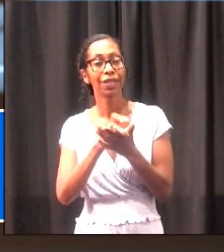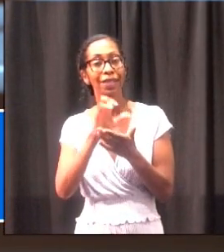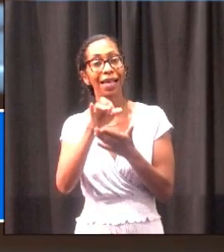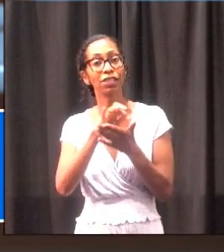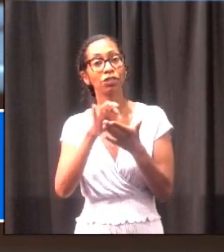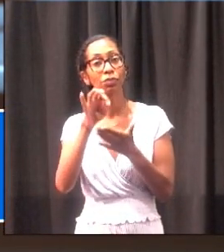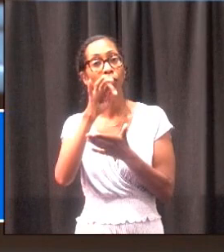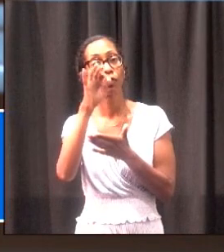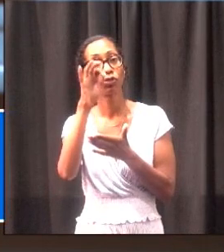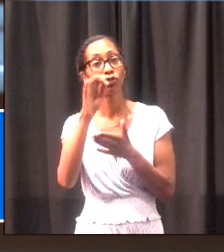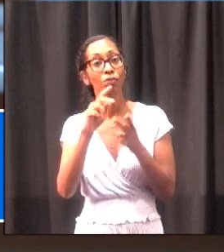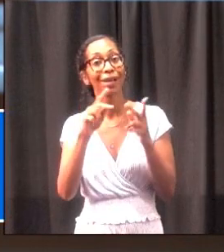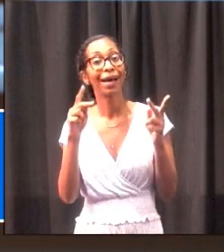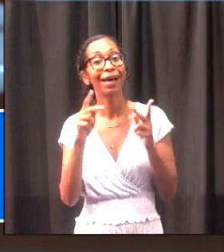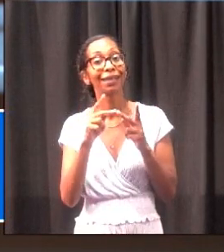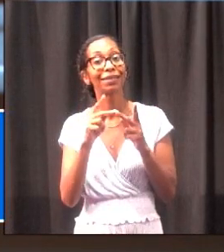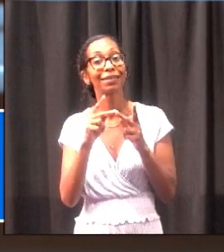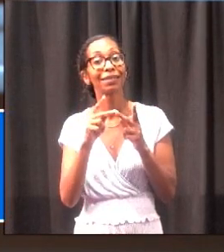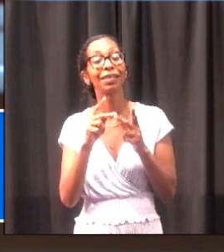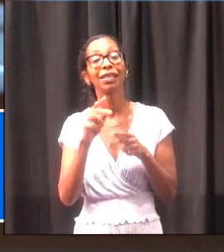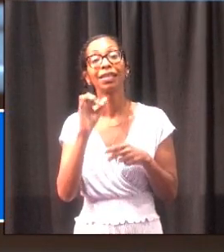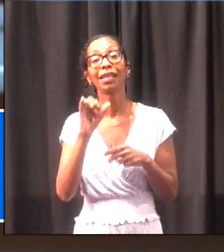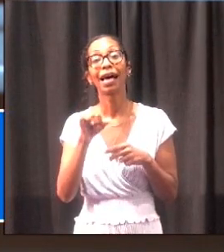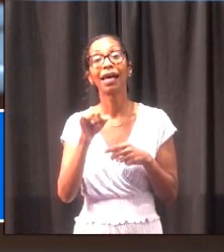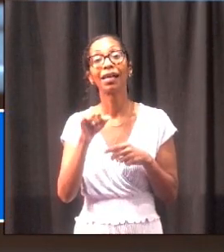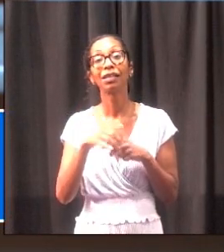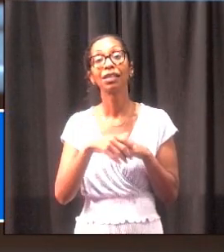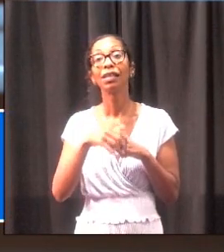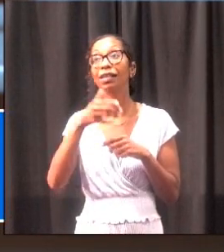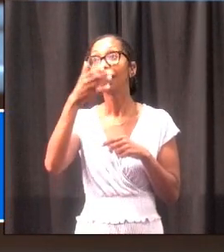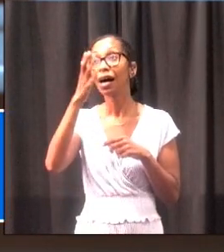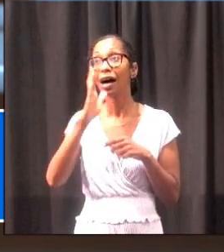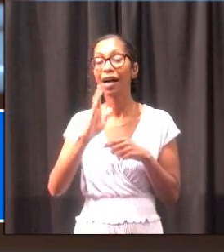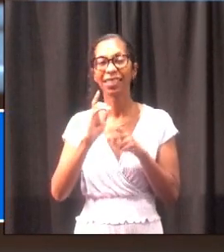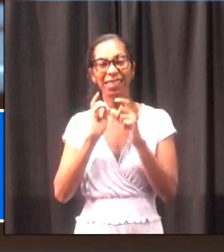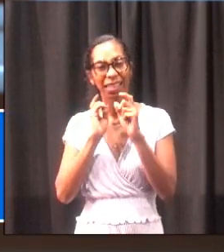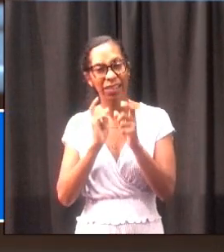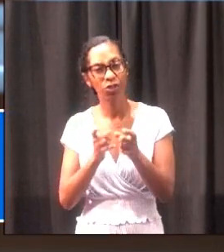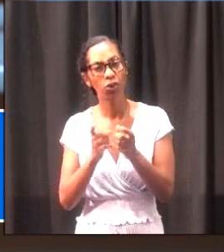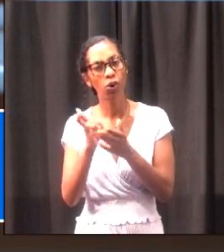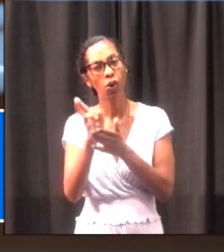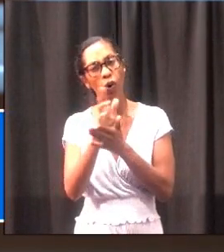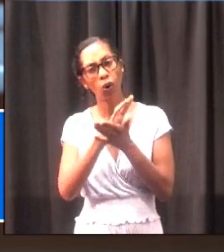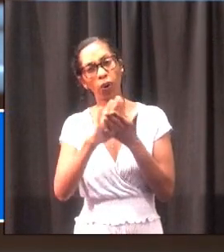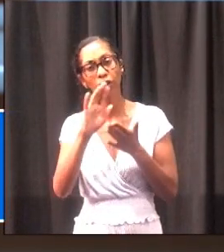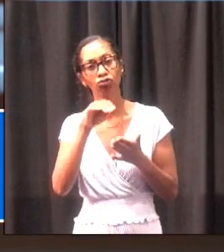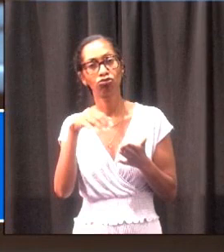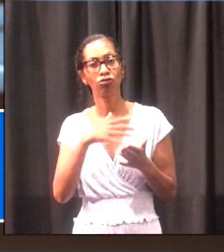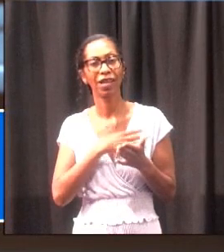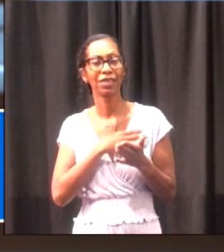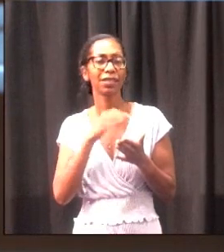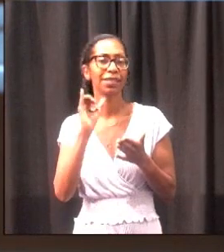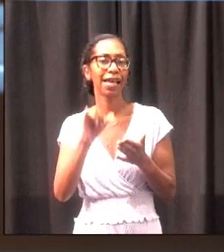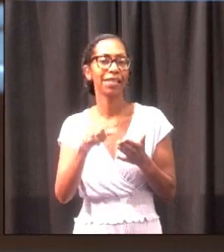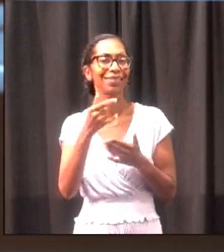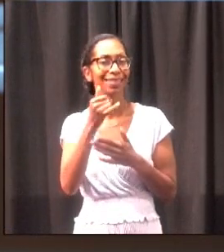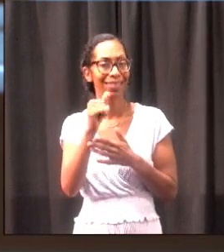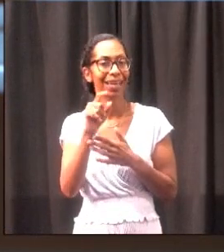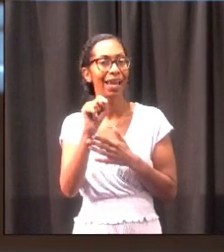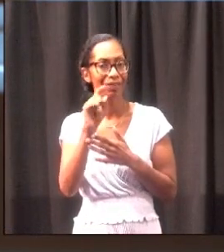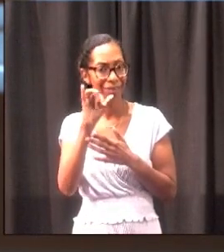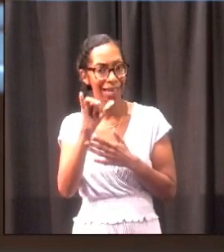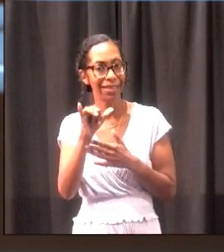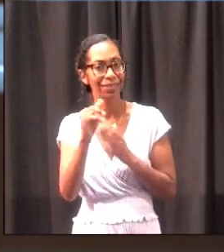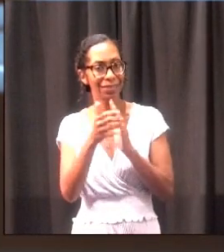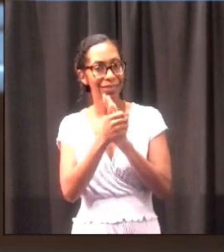condition of one governed by the power of divine grace. It is a gift. And that's many of us. We need to